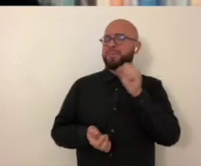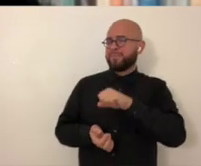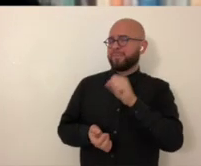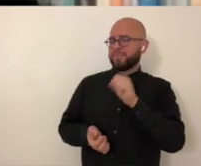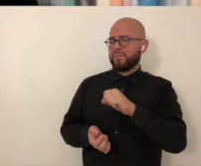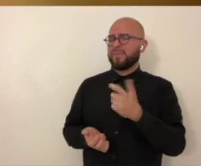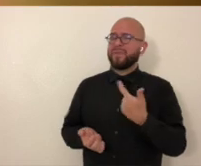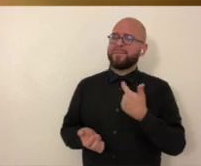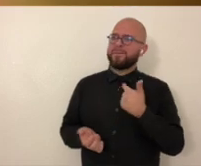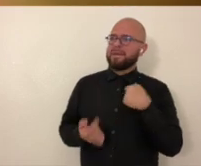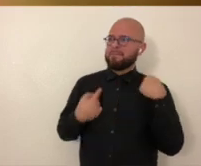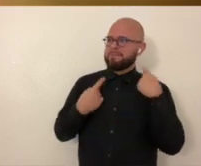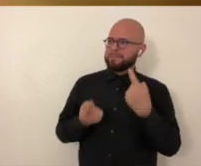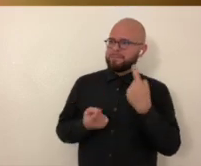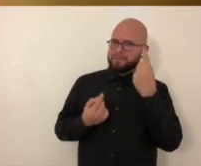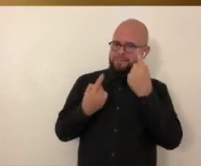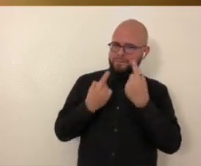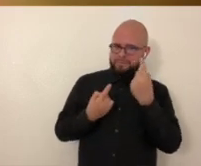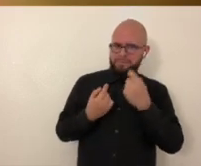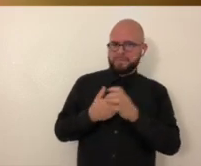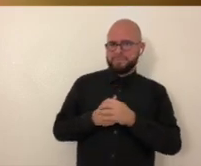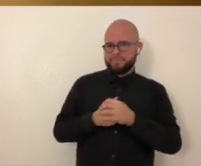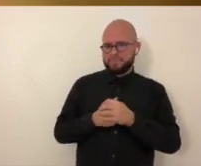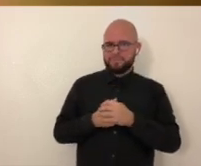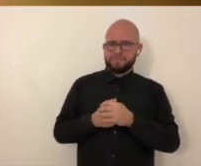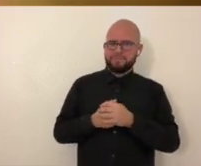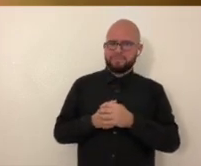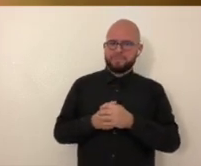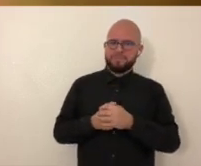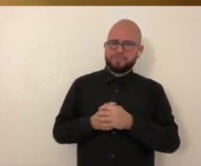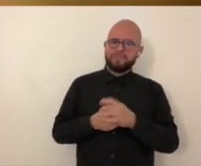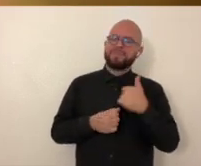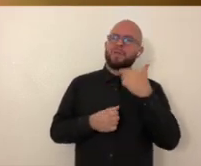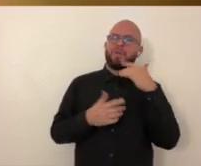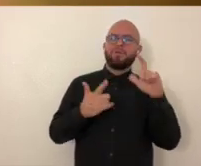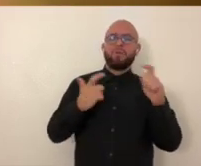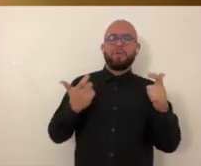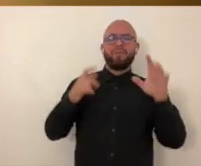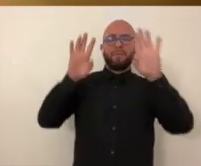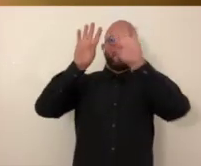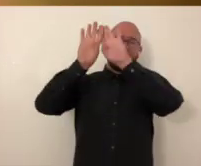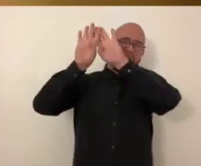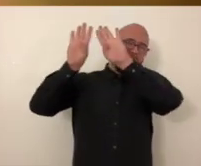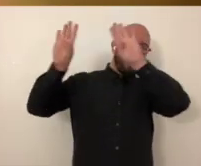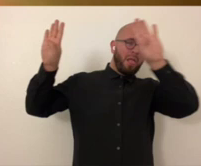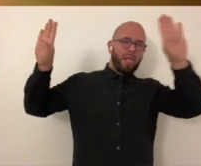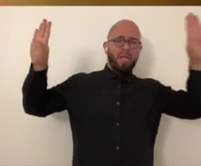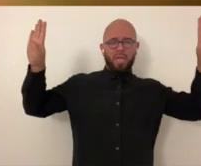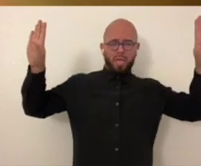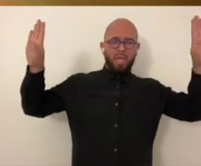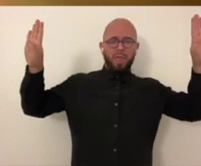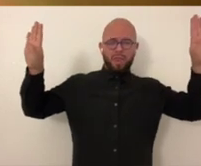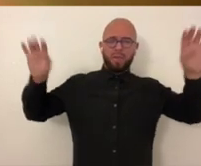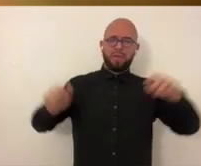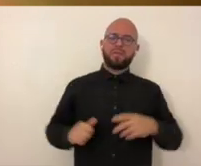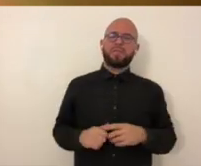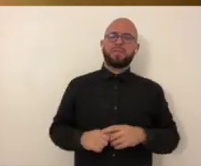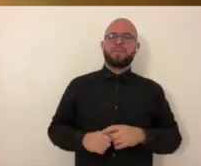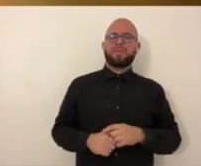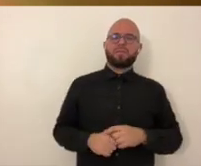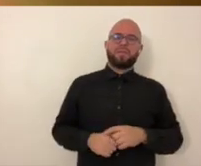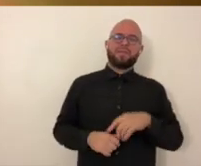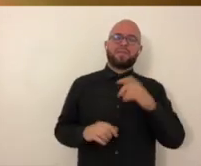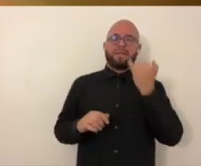art. Yeah, definitely. I've been thinking about, I know like there's a lot of like